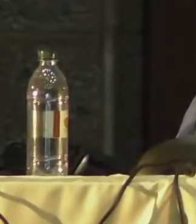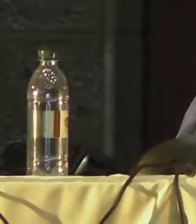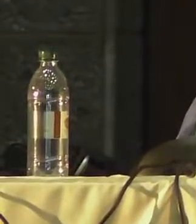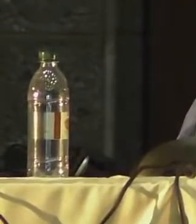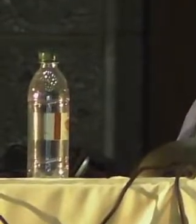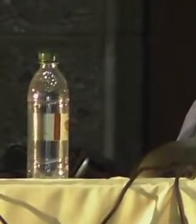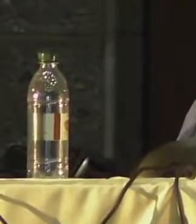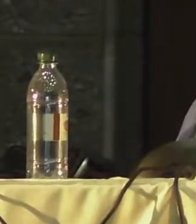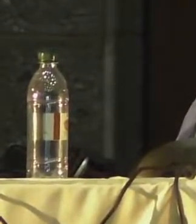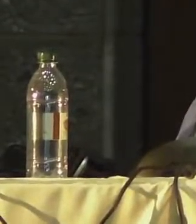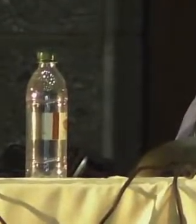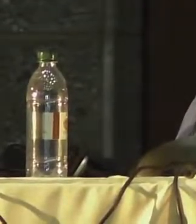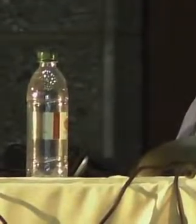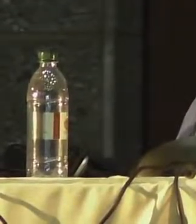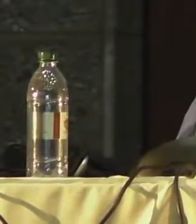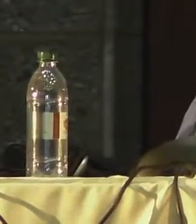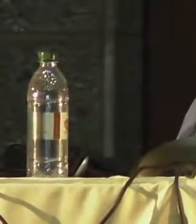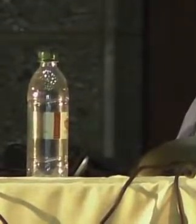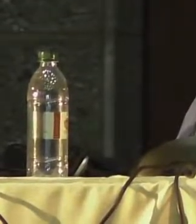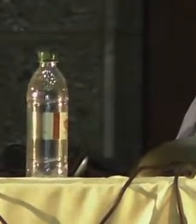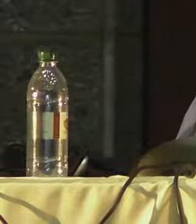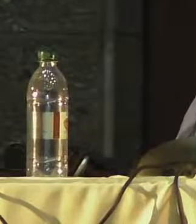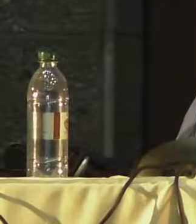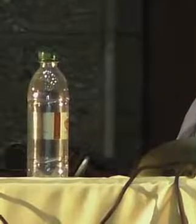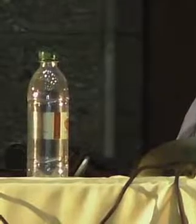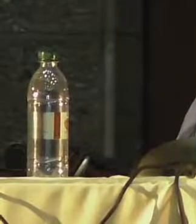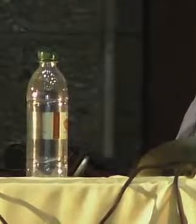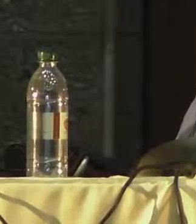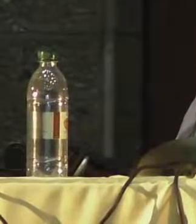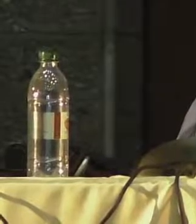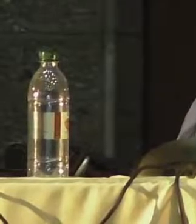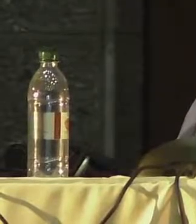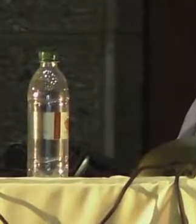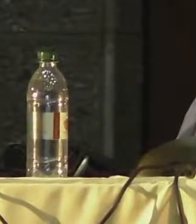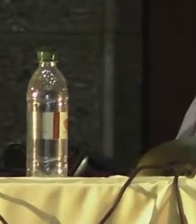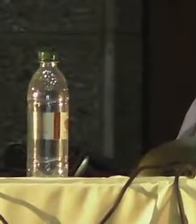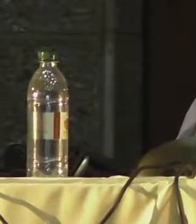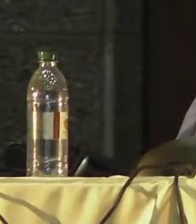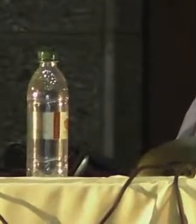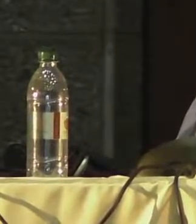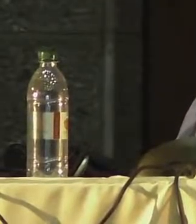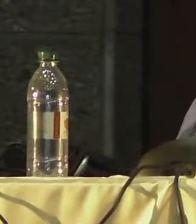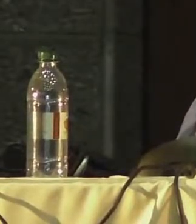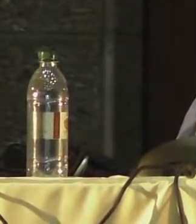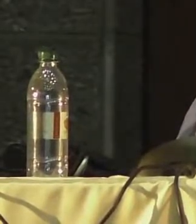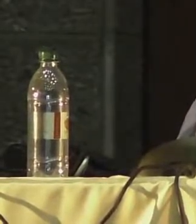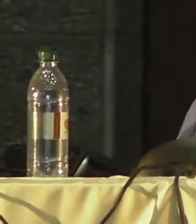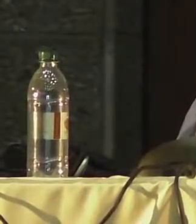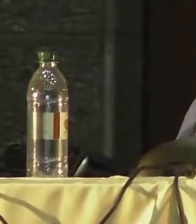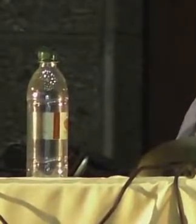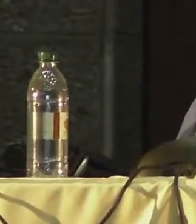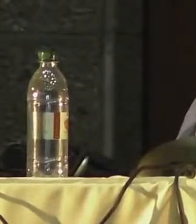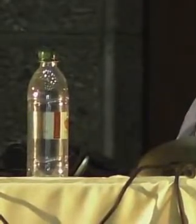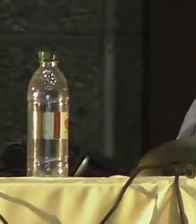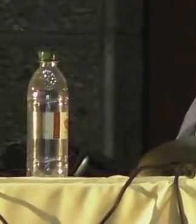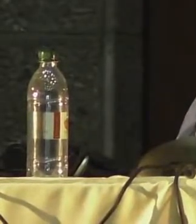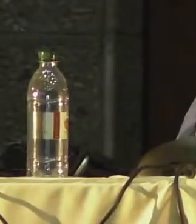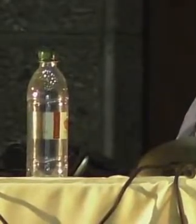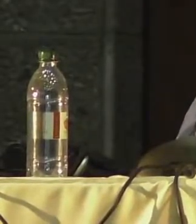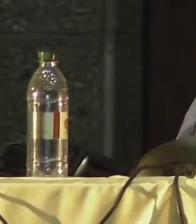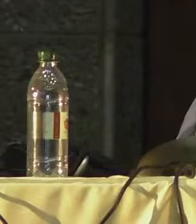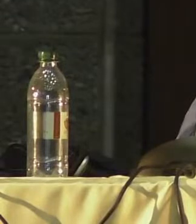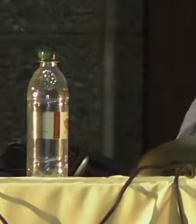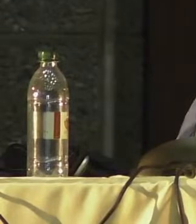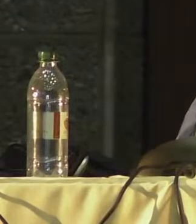pose a greater threat on the implementation of these infrastructure projects. So the committee will continue to emphasize